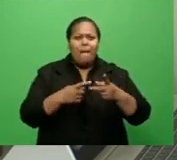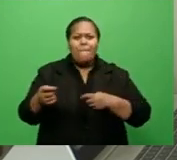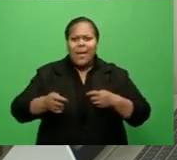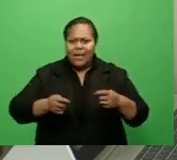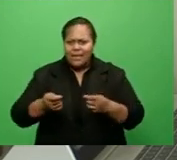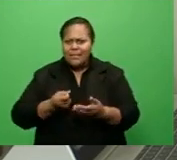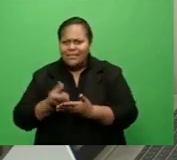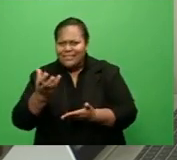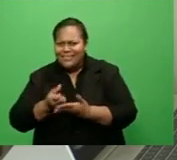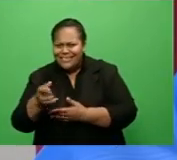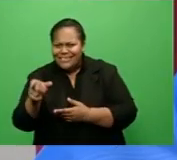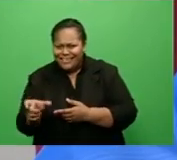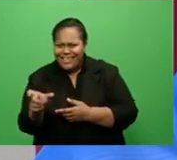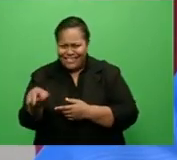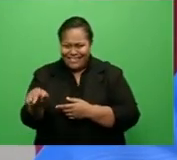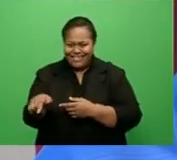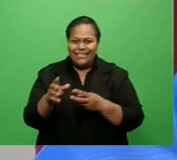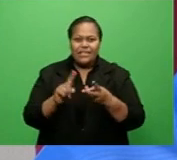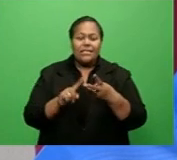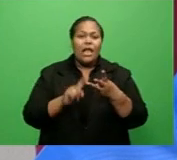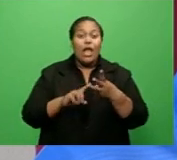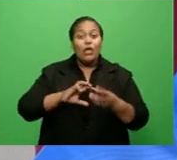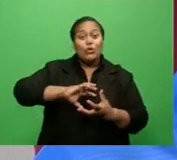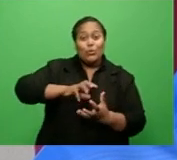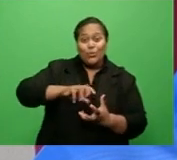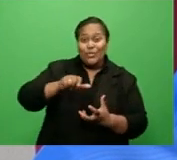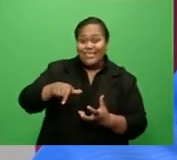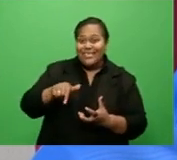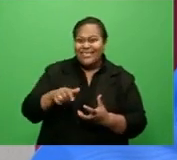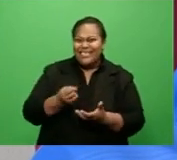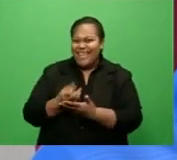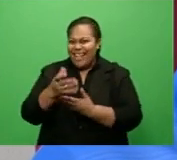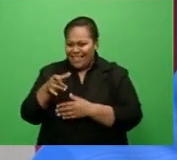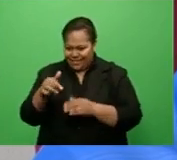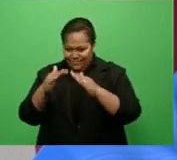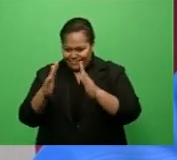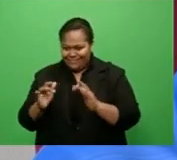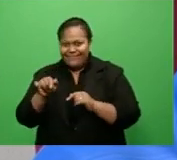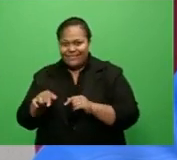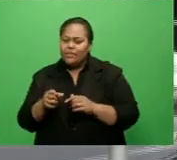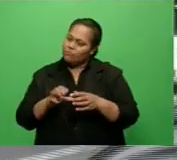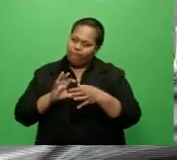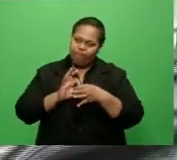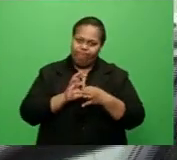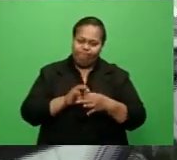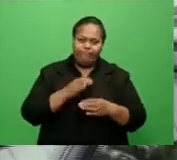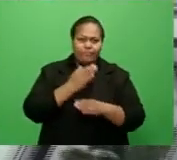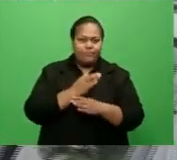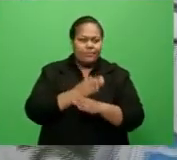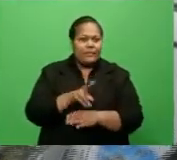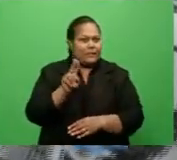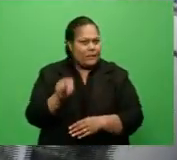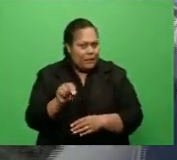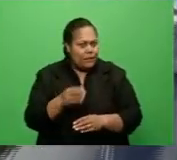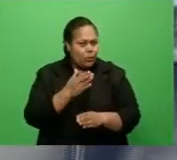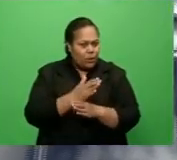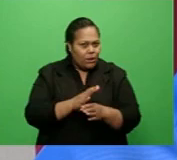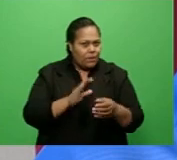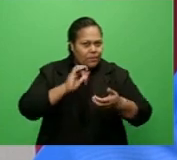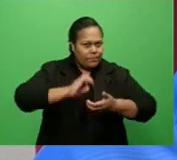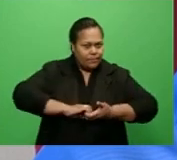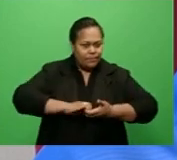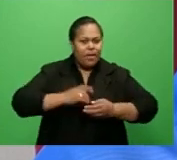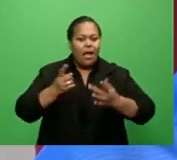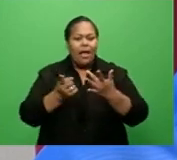bean and juice sellers. One of the challenges that we face now is we need to work in collaboration with all other